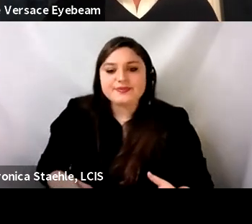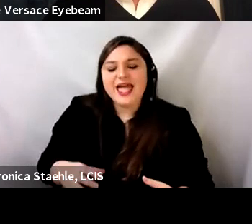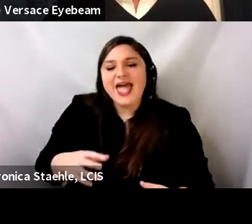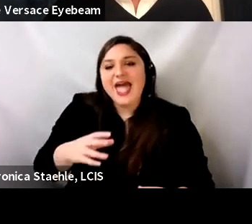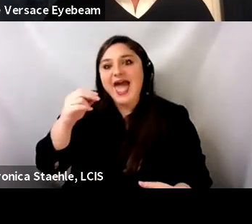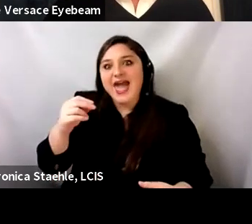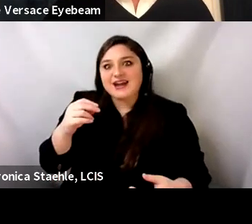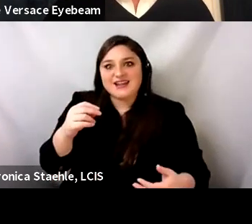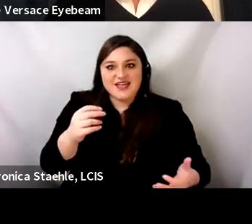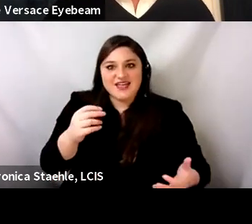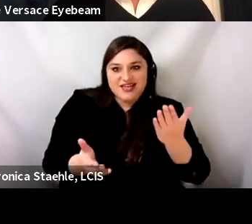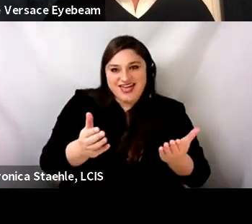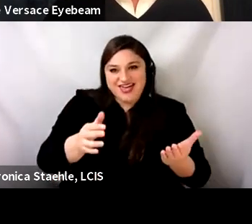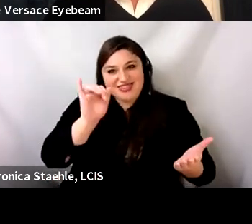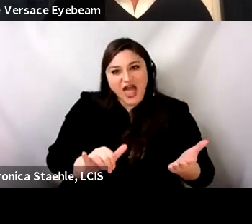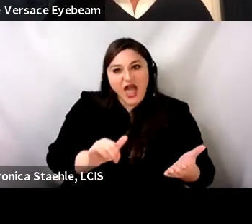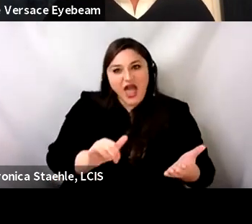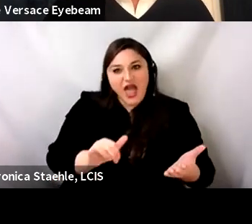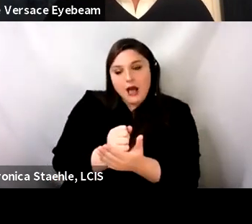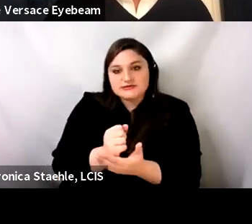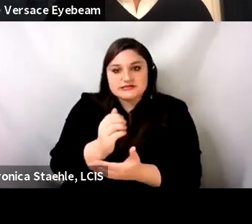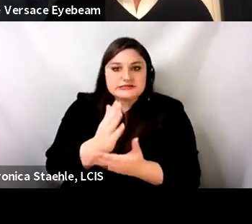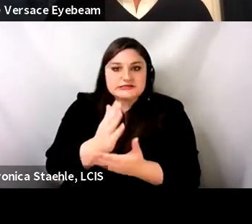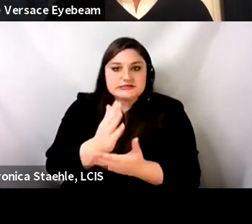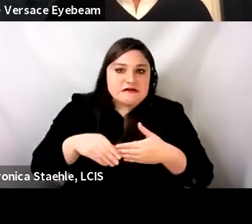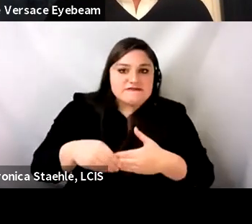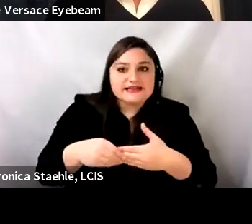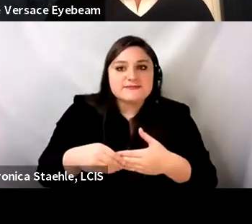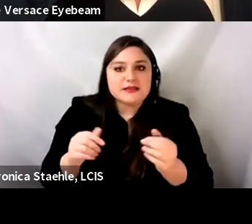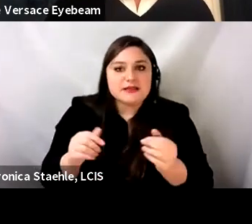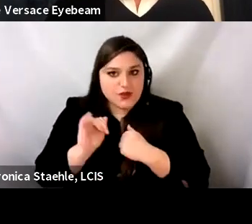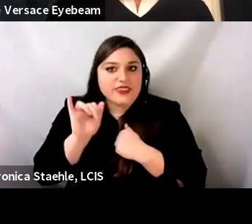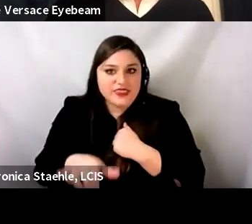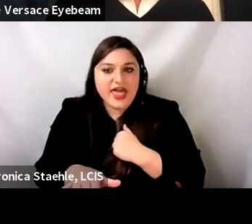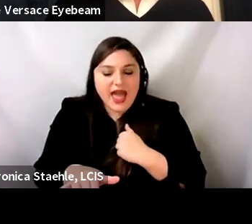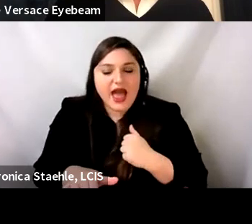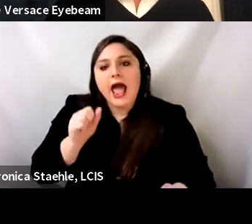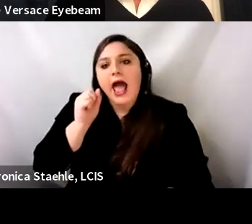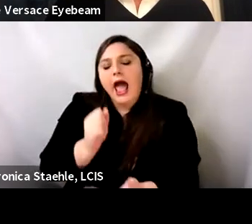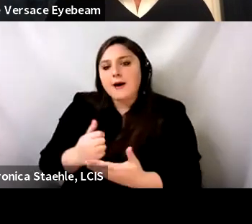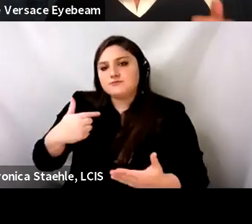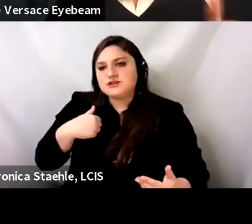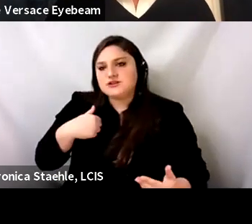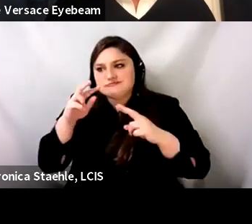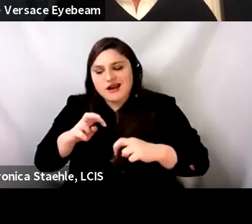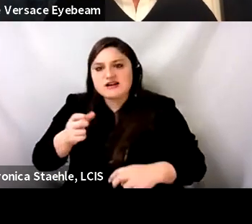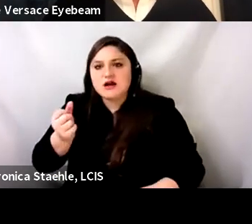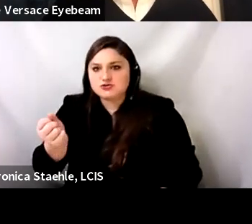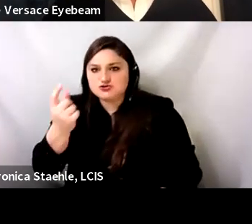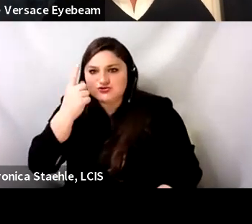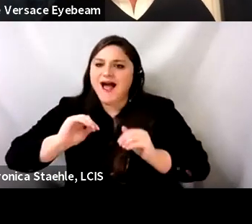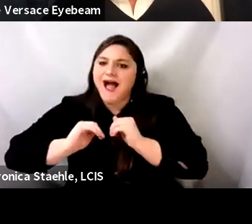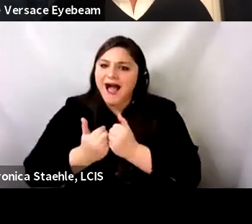And that gave us a little bit of a buoyancy to be able to understand that we were gonna sustain